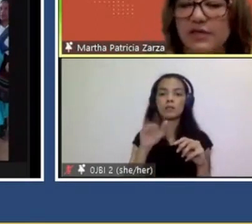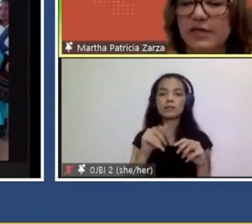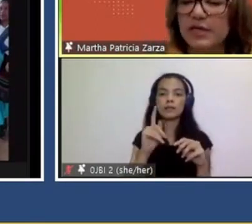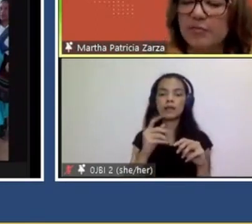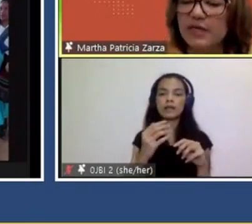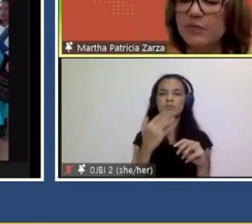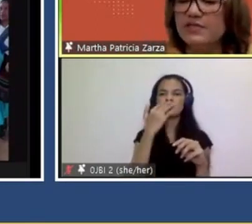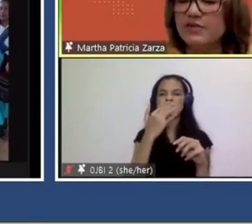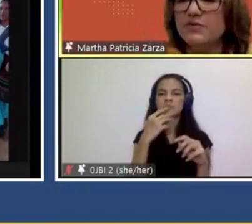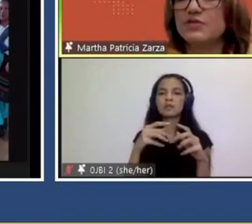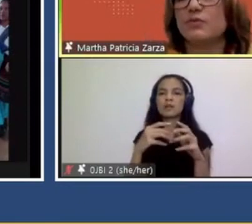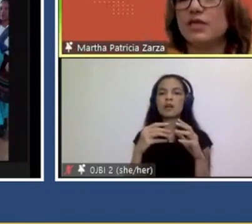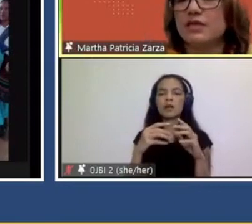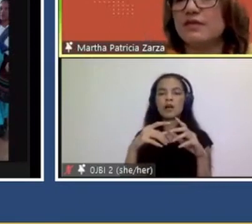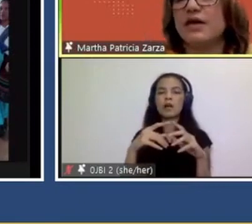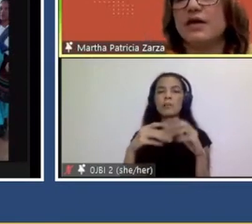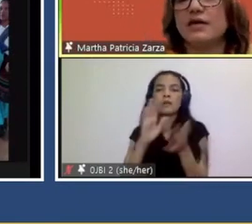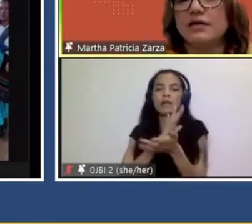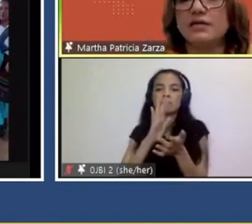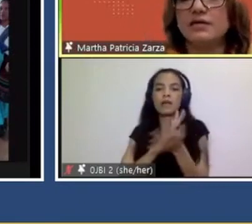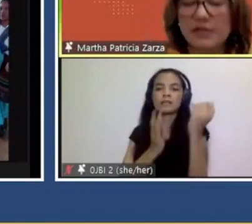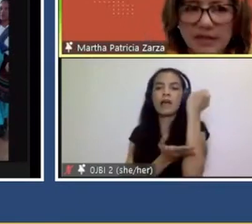it here. But it was obvious that we needed